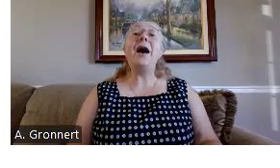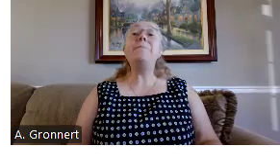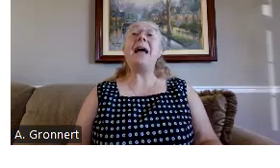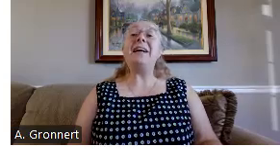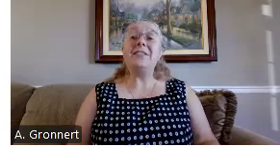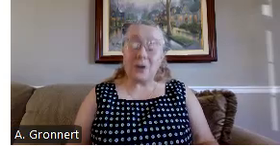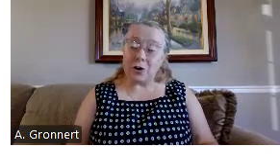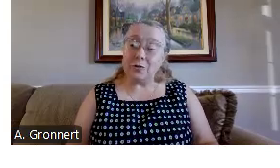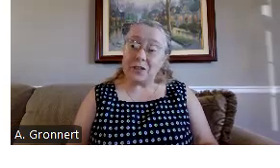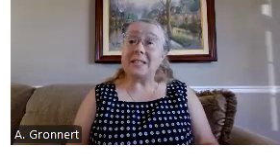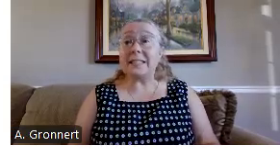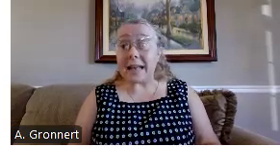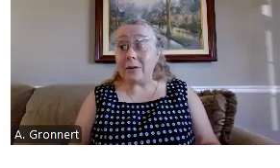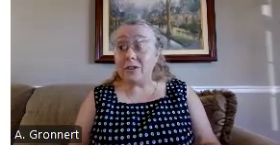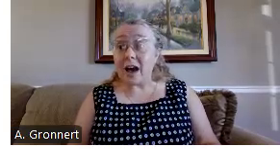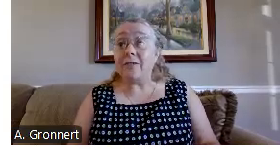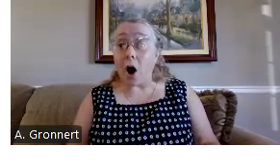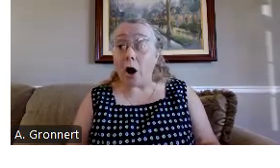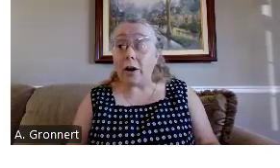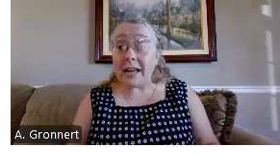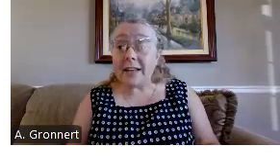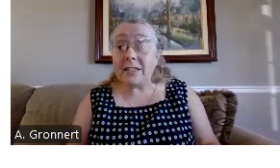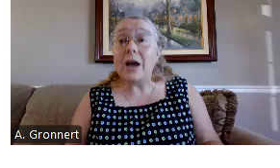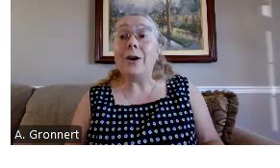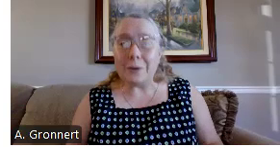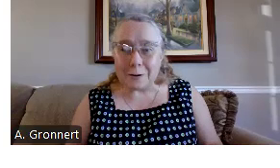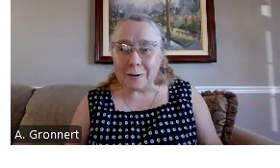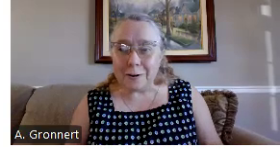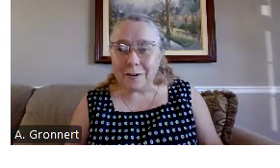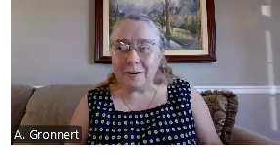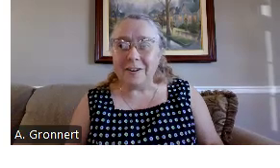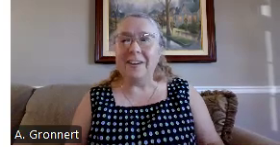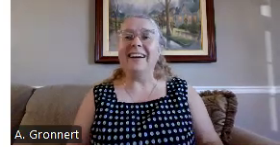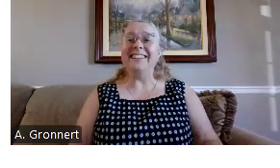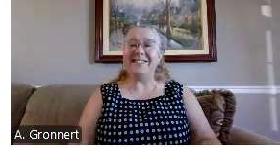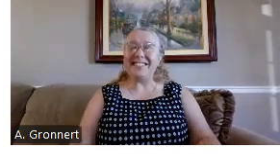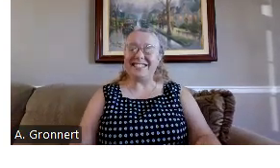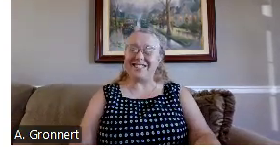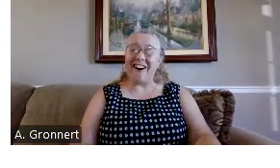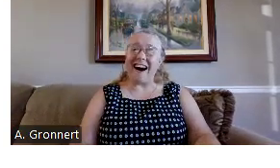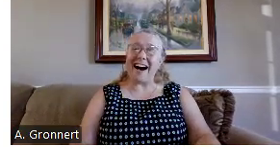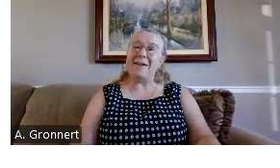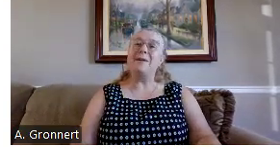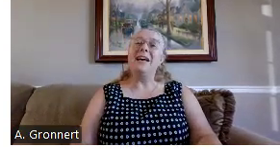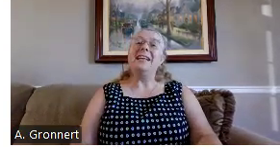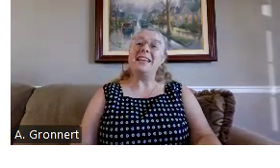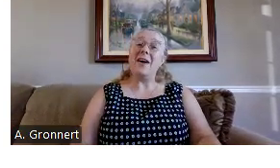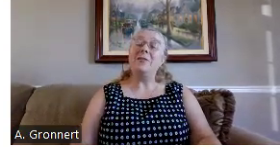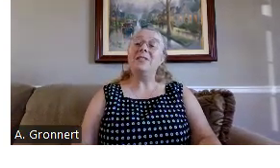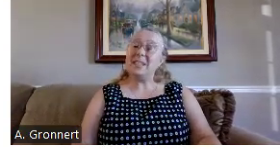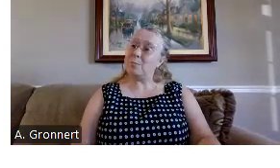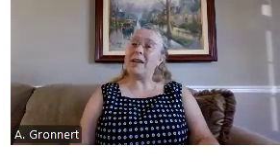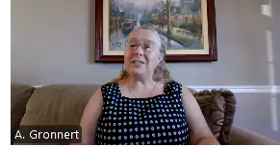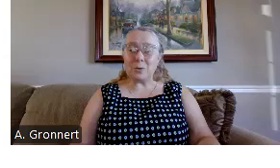down, up and a curve. The sound of R is R. Good job.